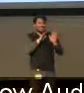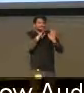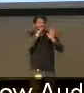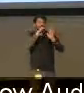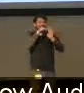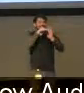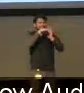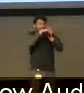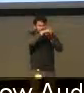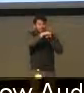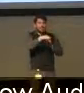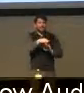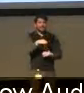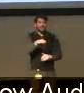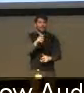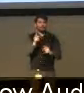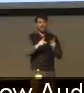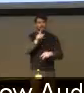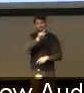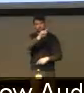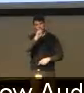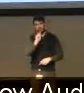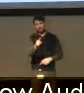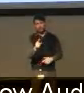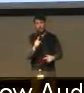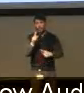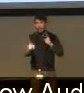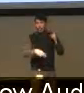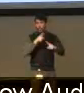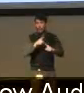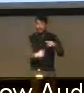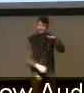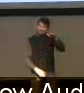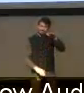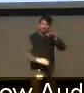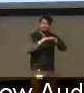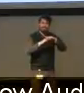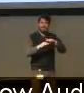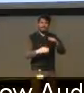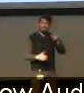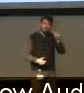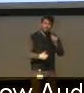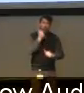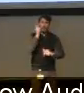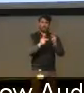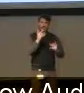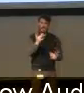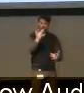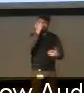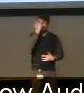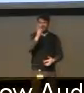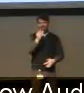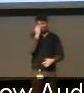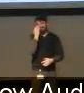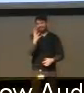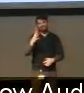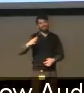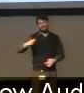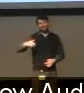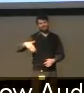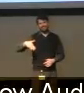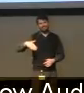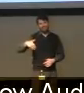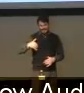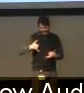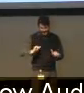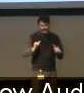everybody wants to know is when have we reached the peak? And I'll say that we haven't reached the peak yet, but what we are doing is starting to look at